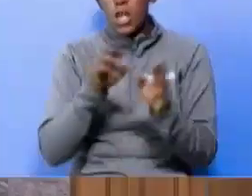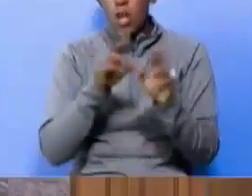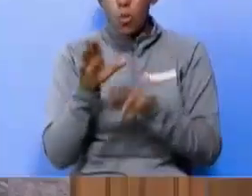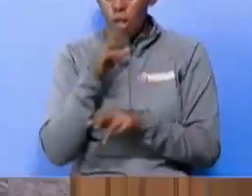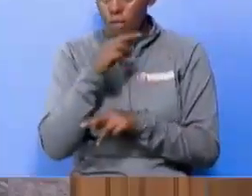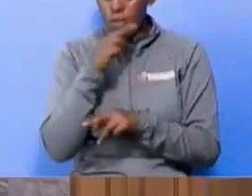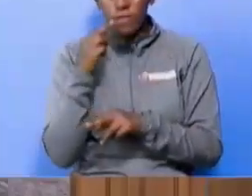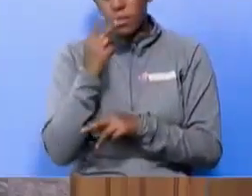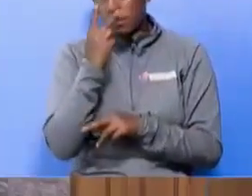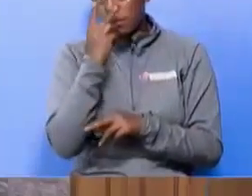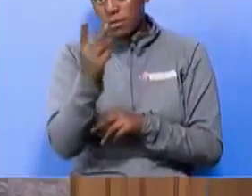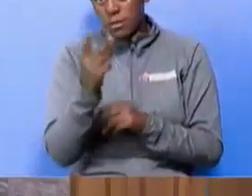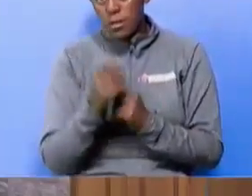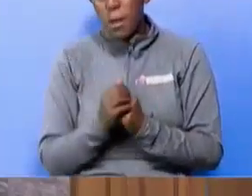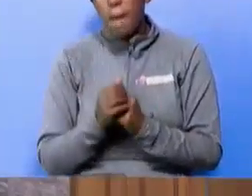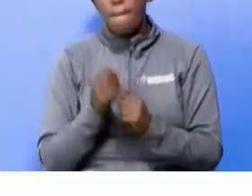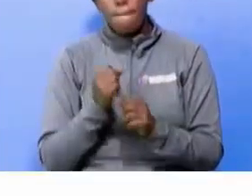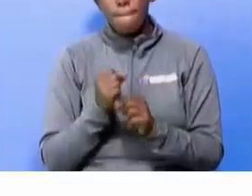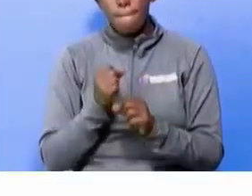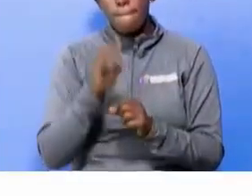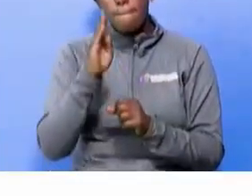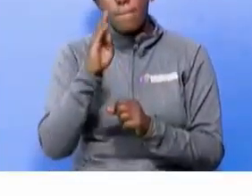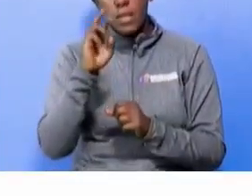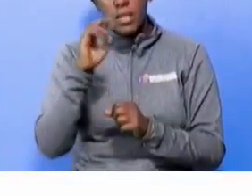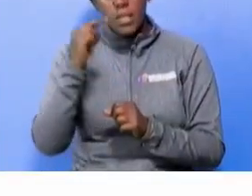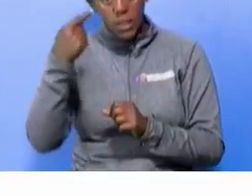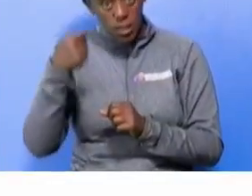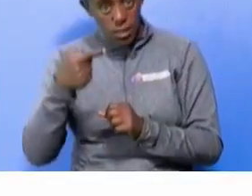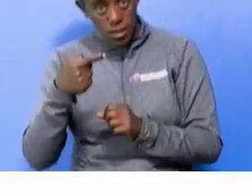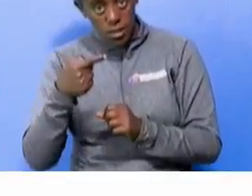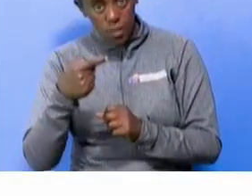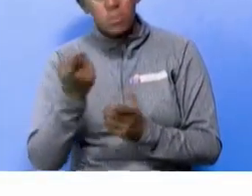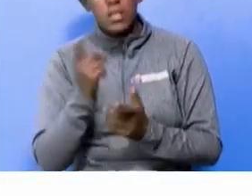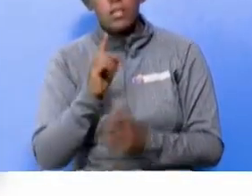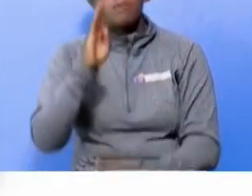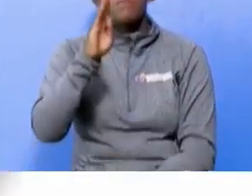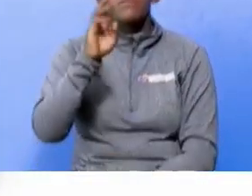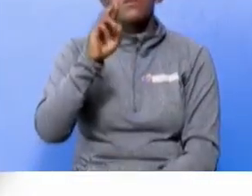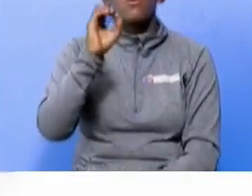verbs. Bring, brought.